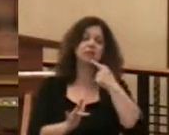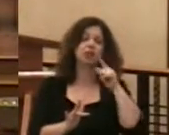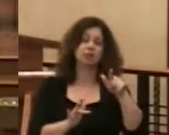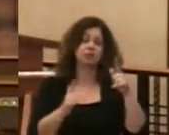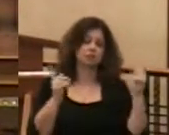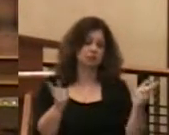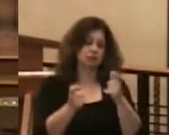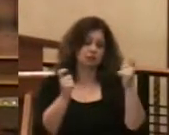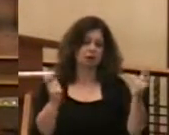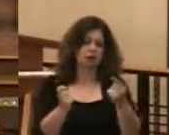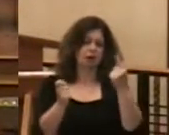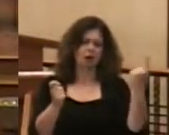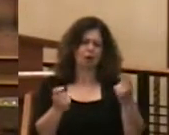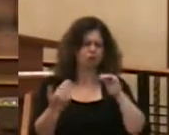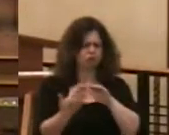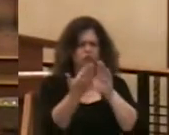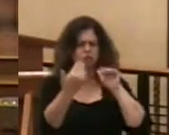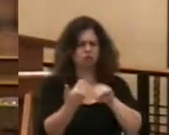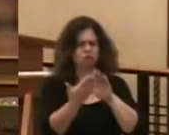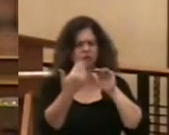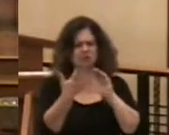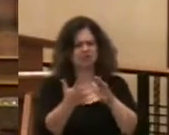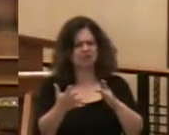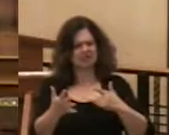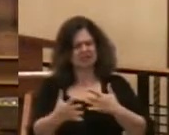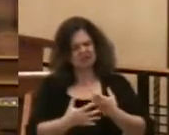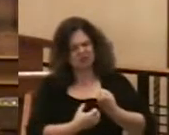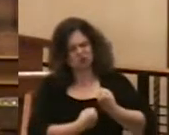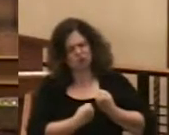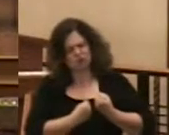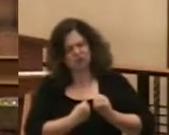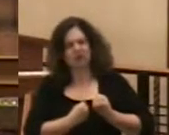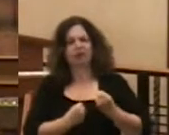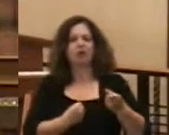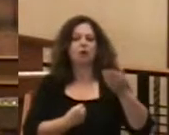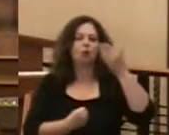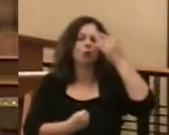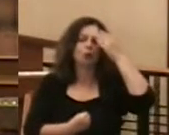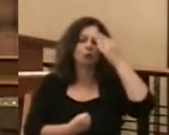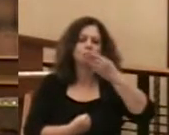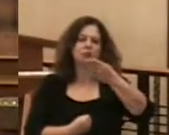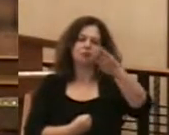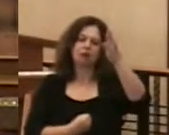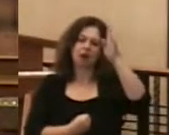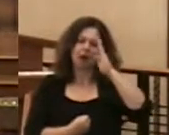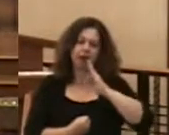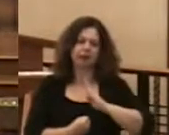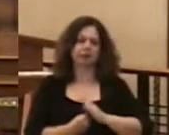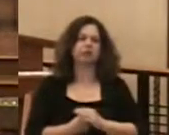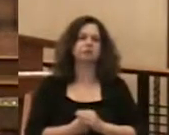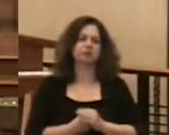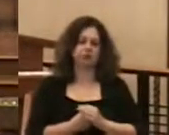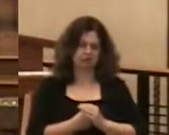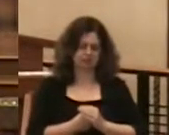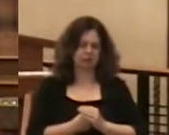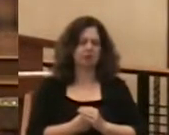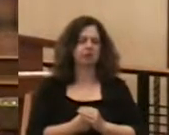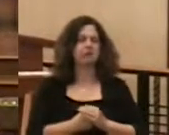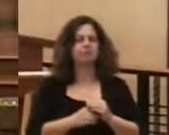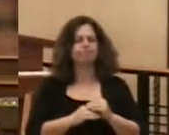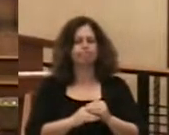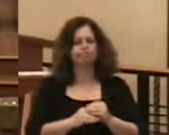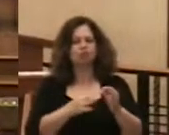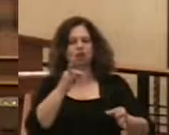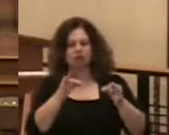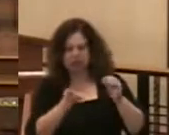always before him, have gripped his spirit. He knows that God is justified in passing judgment on